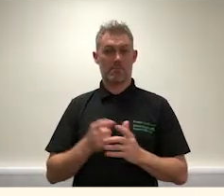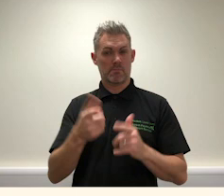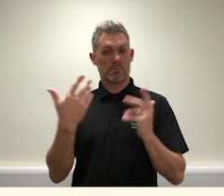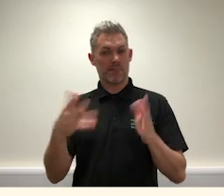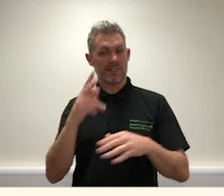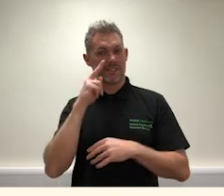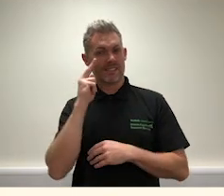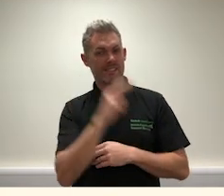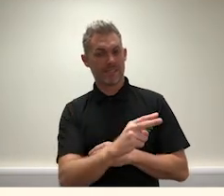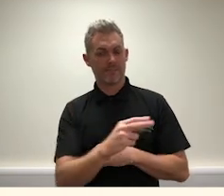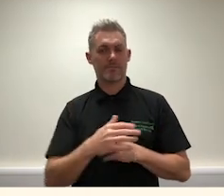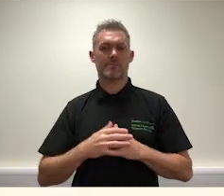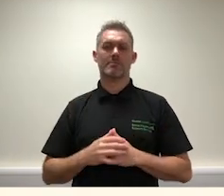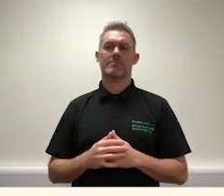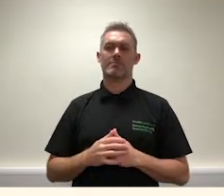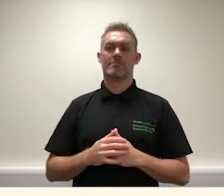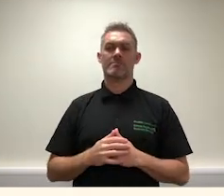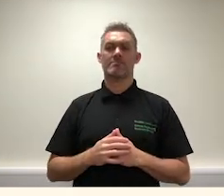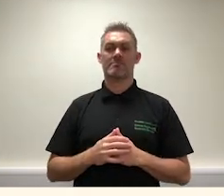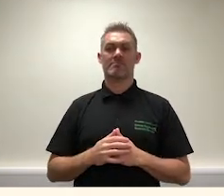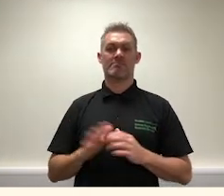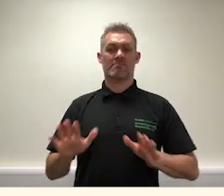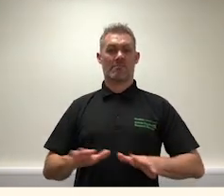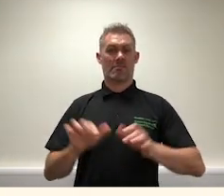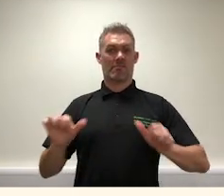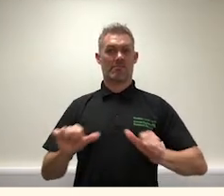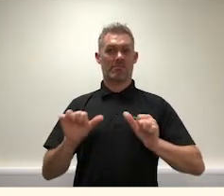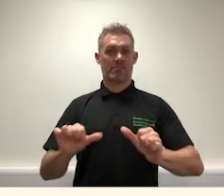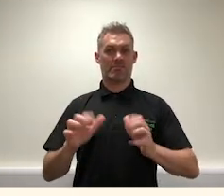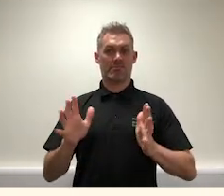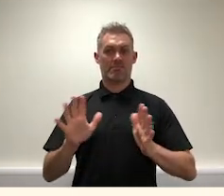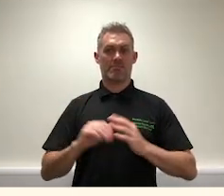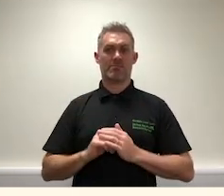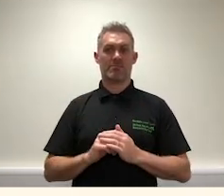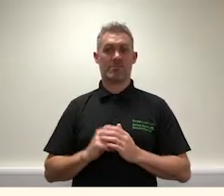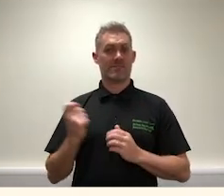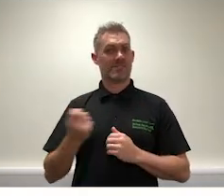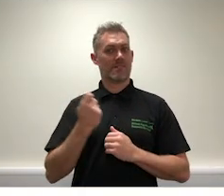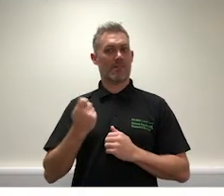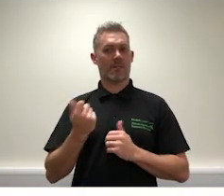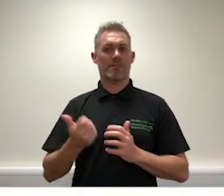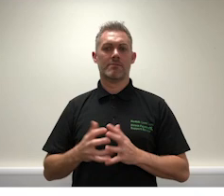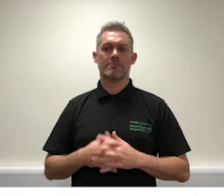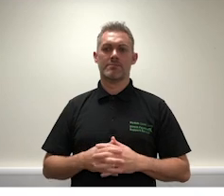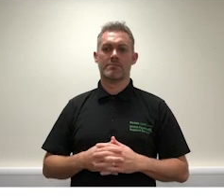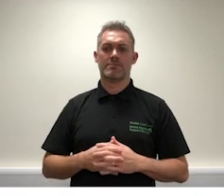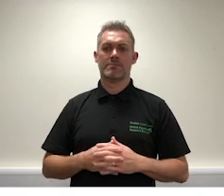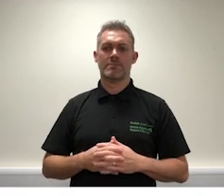application. You have now updated an ongoing sickness and resubmitted your sick leave successfully.